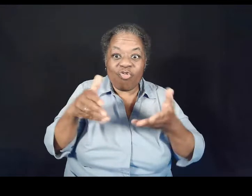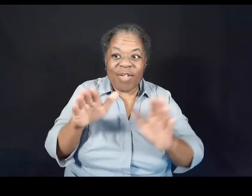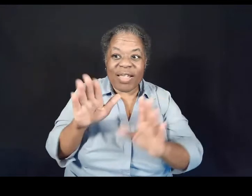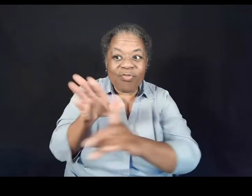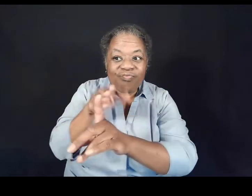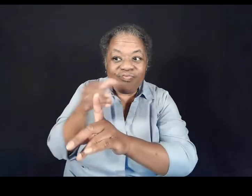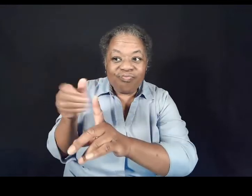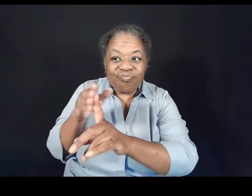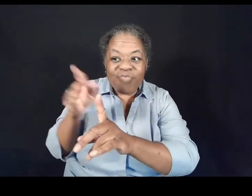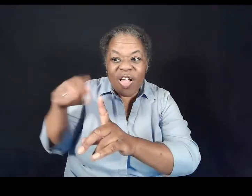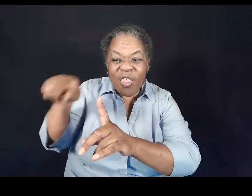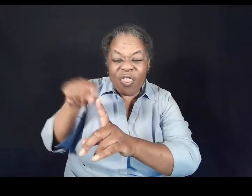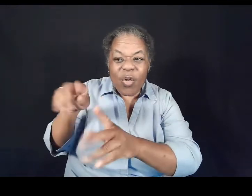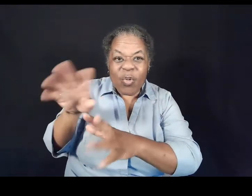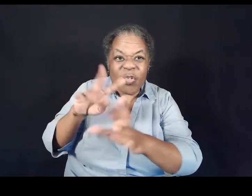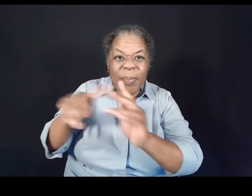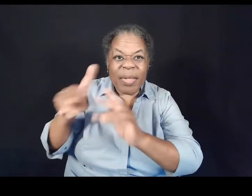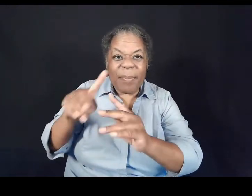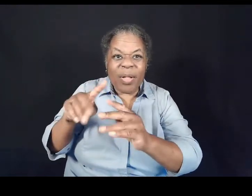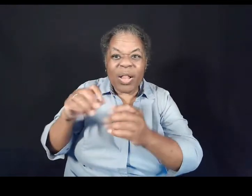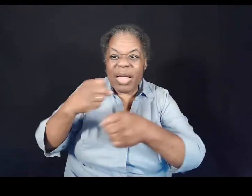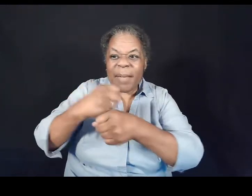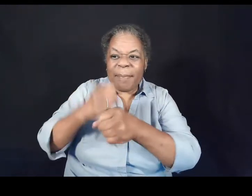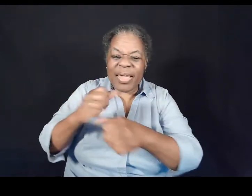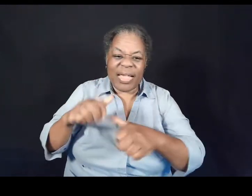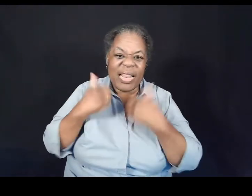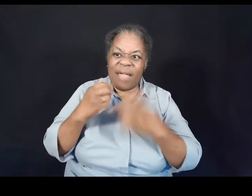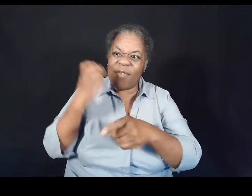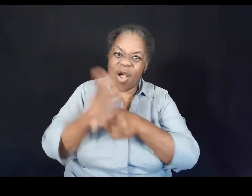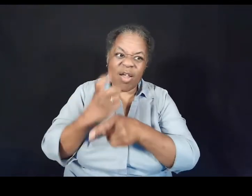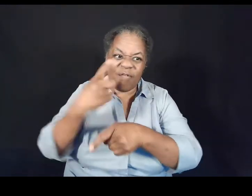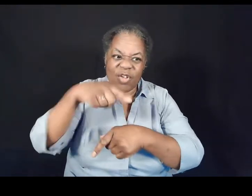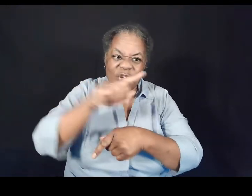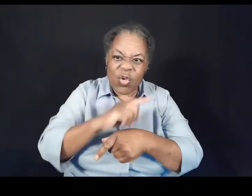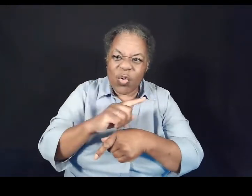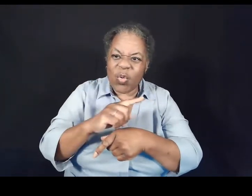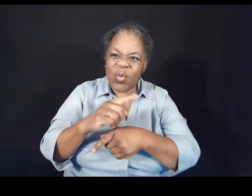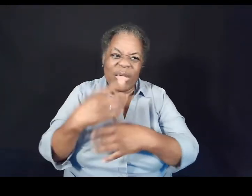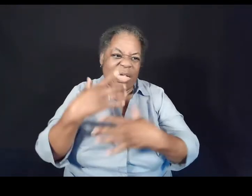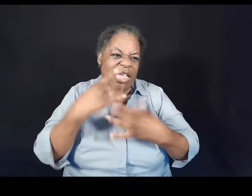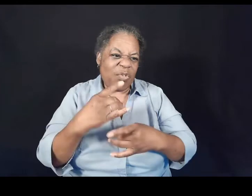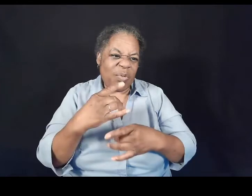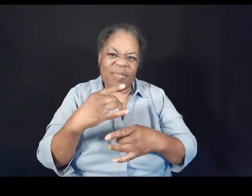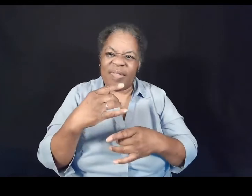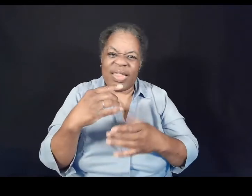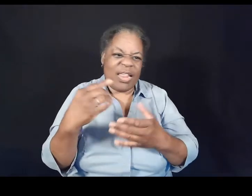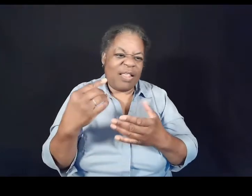are the very ones who are making life difficult for them and who have shown no interest in the gospel message.